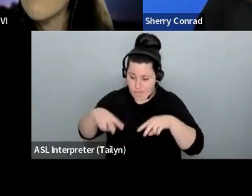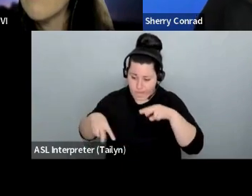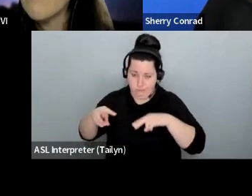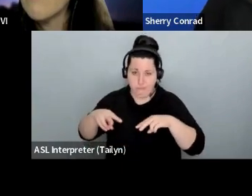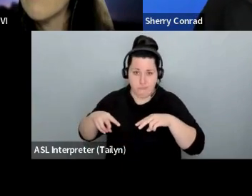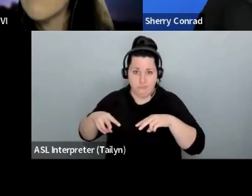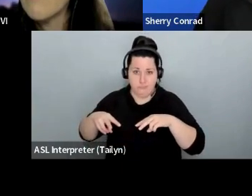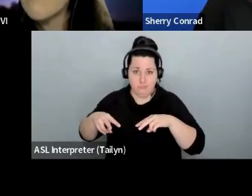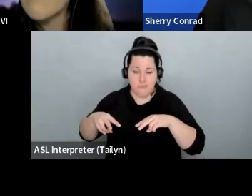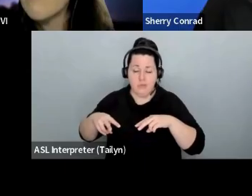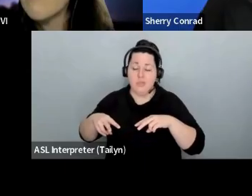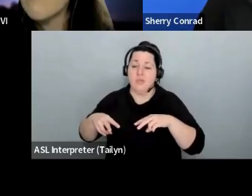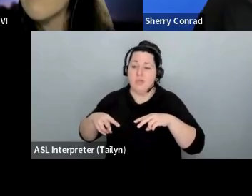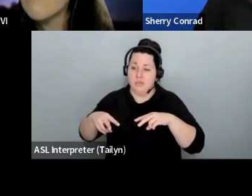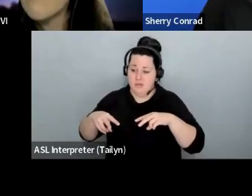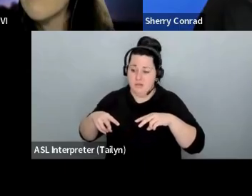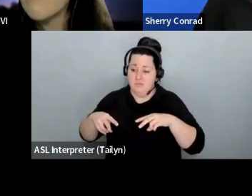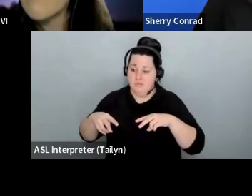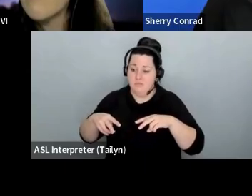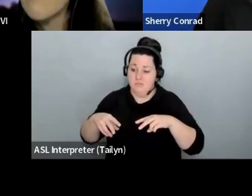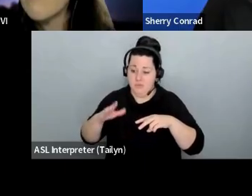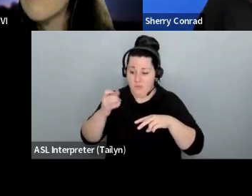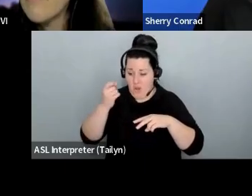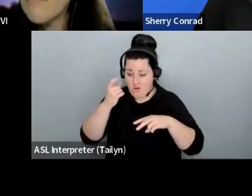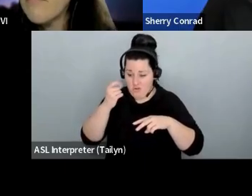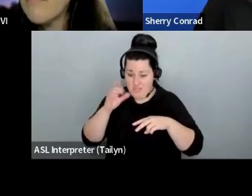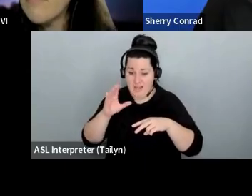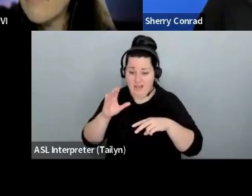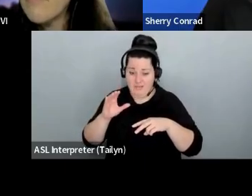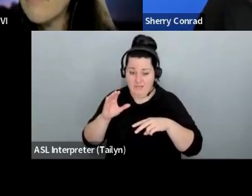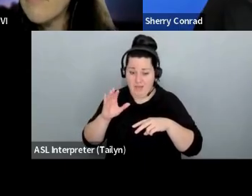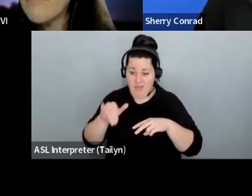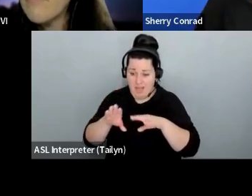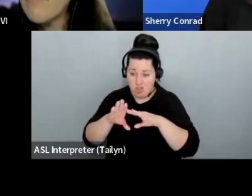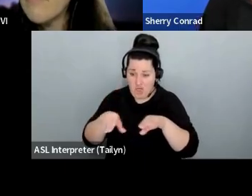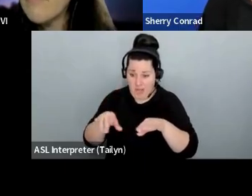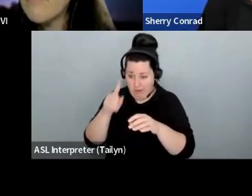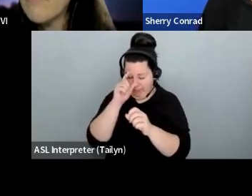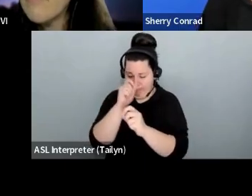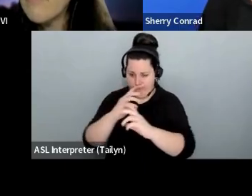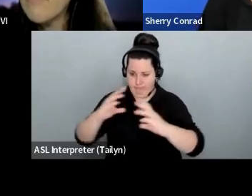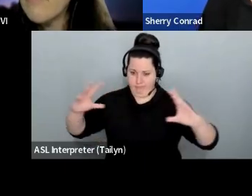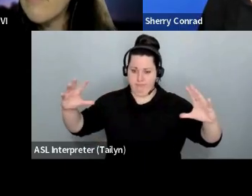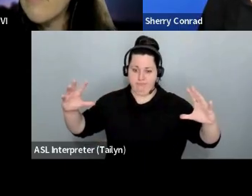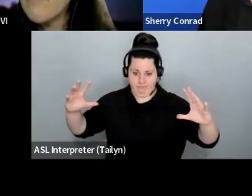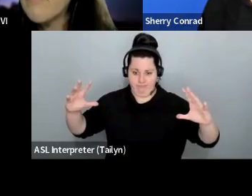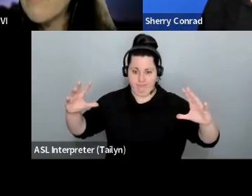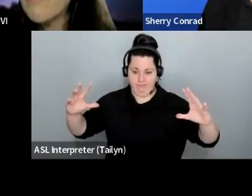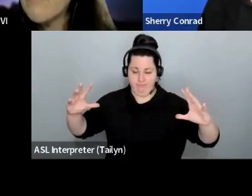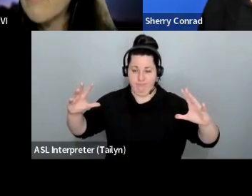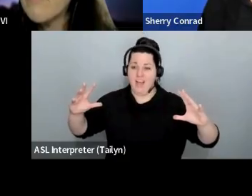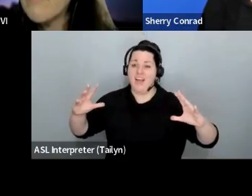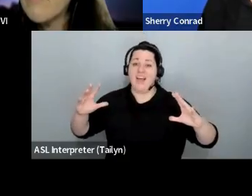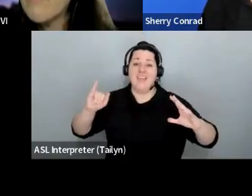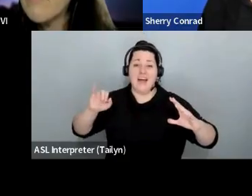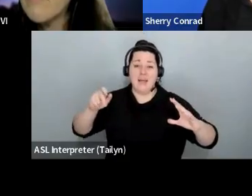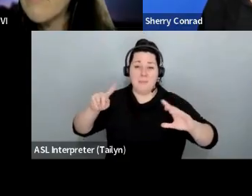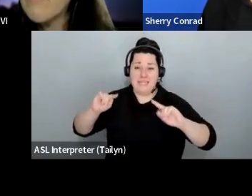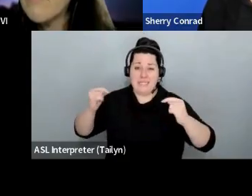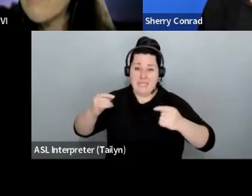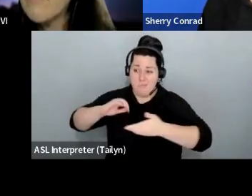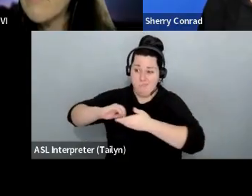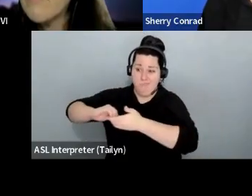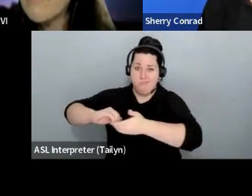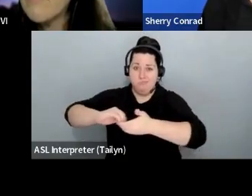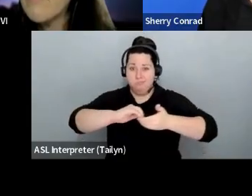You understand what that picture looks like going into that IEP team, and it's collaborative, meaning what